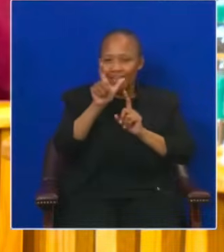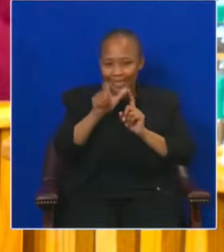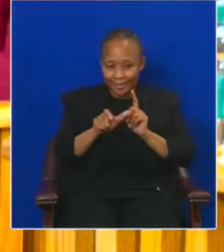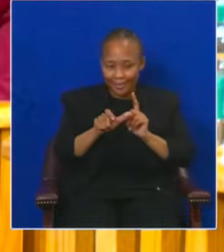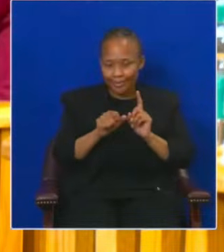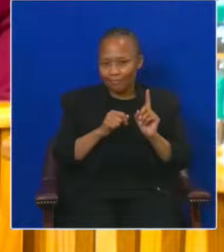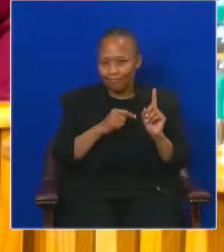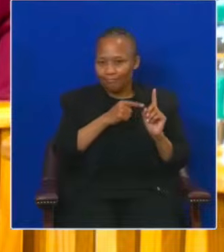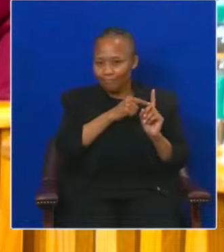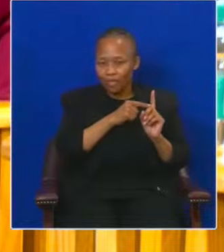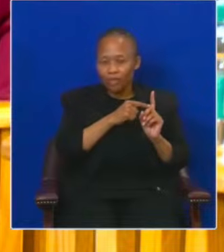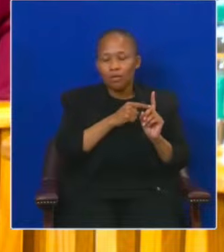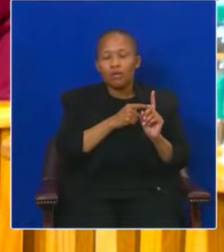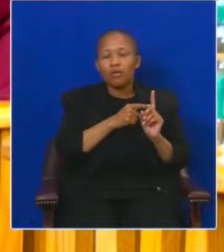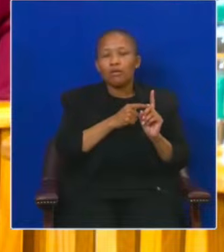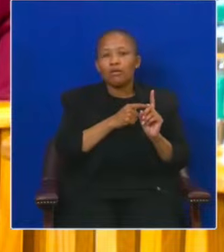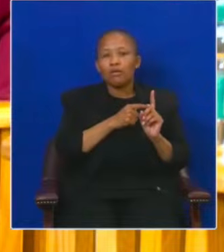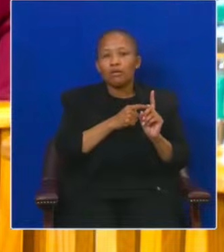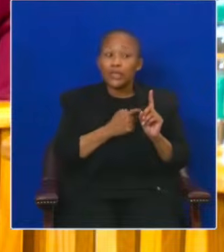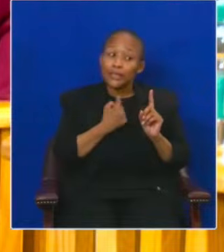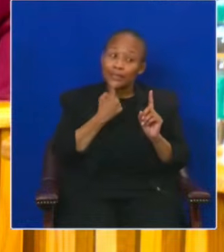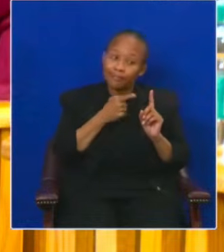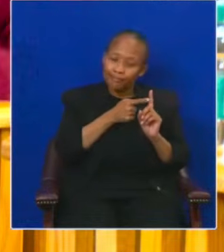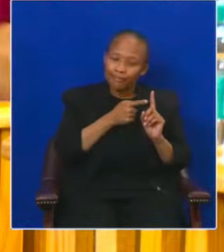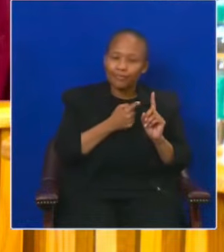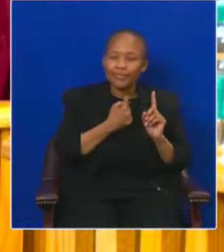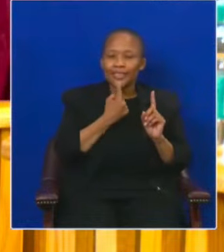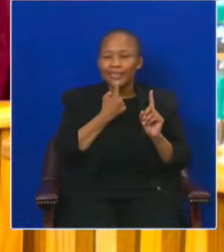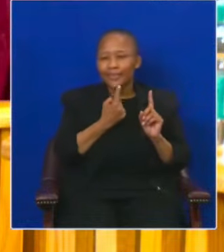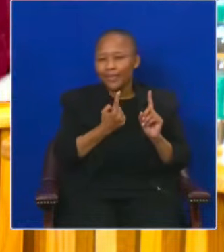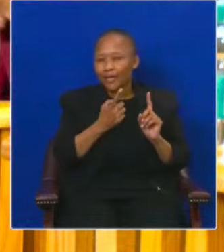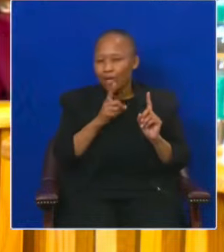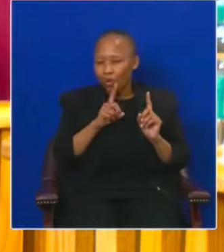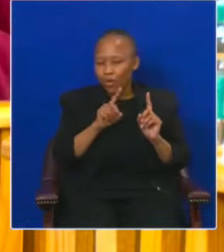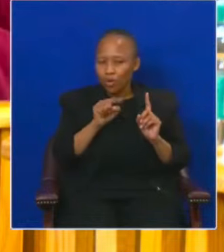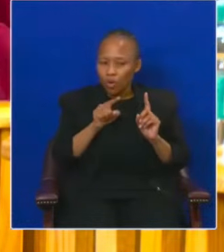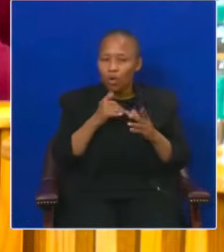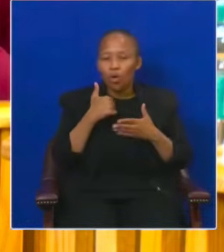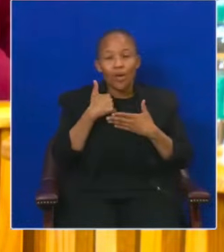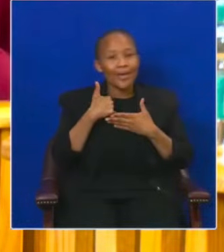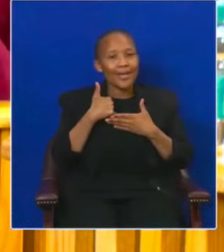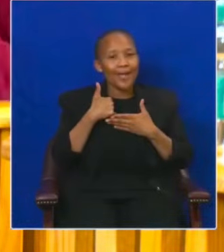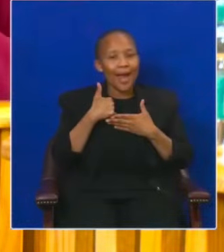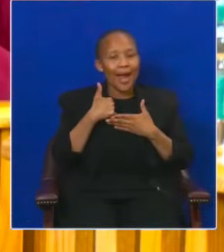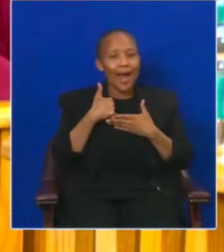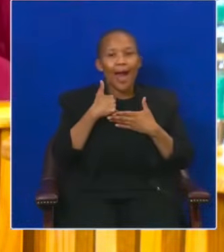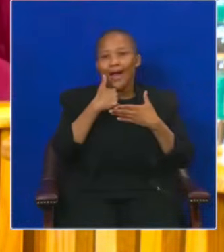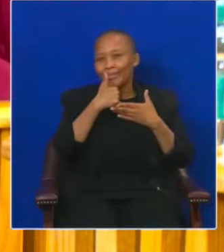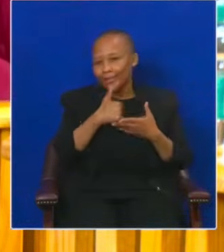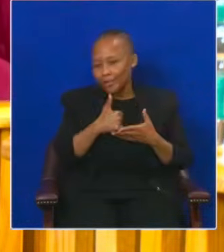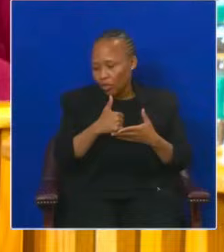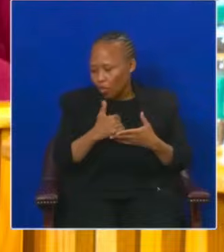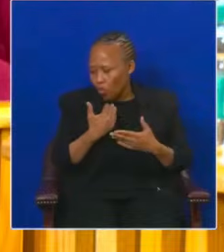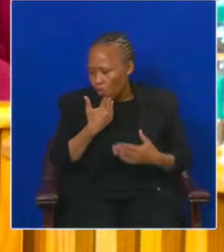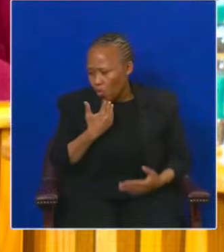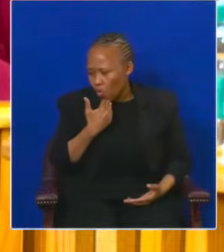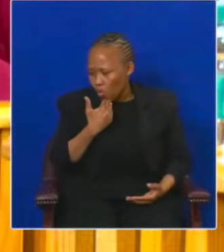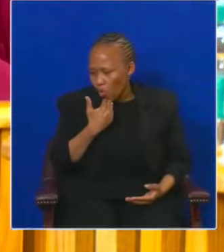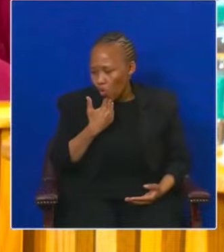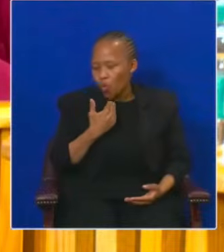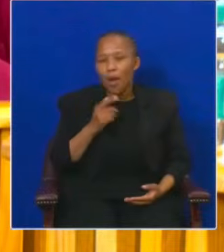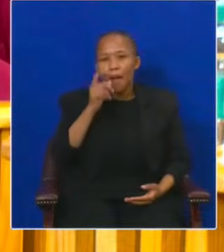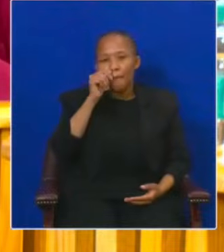indicated that he assisted with his tuition fees, being Mr. Calvin Rafadi, and